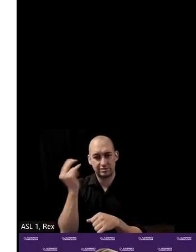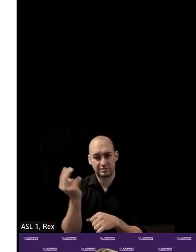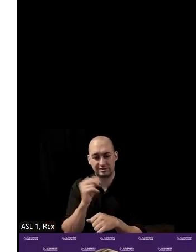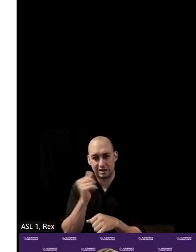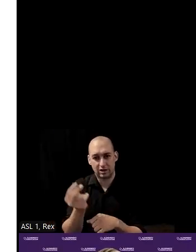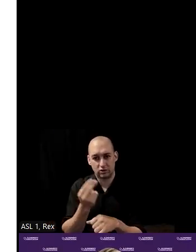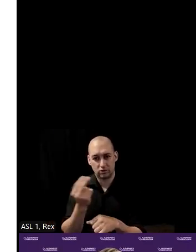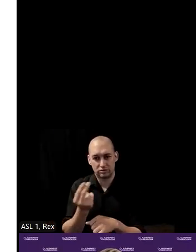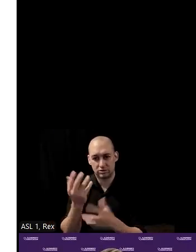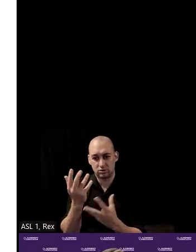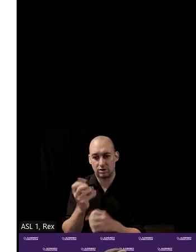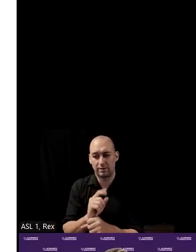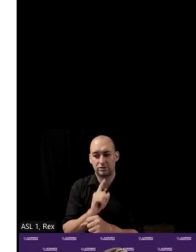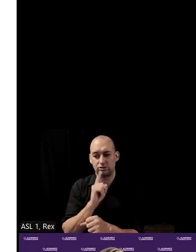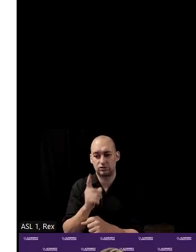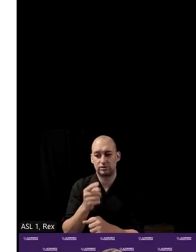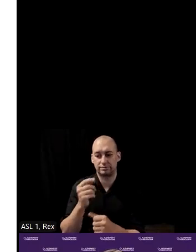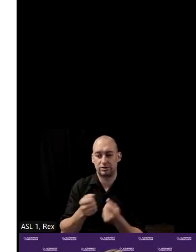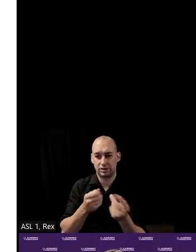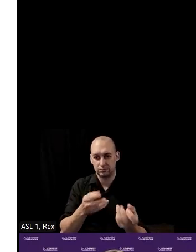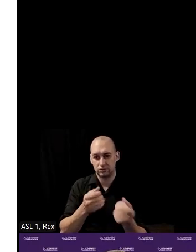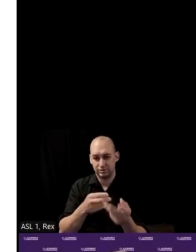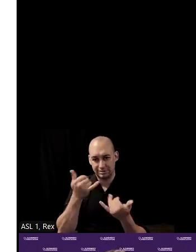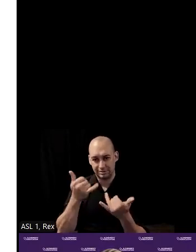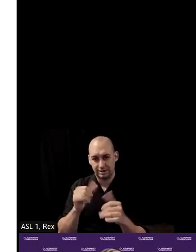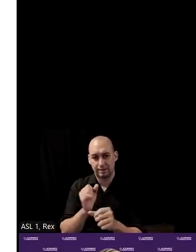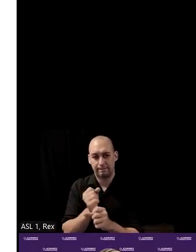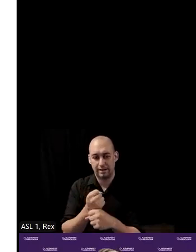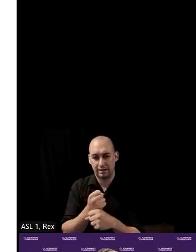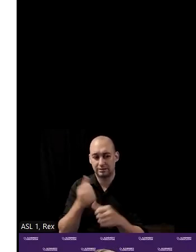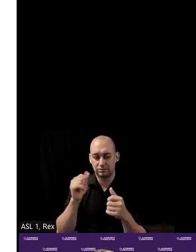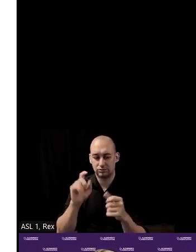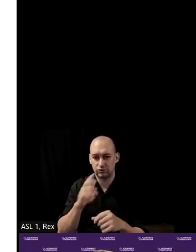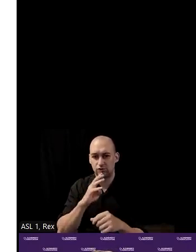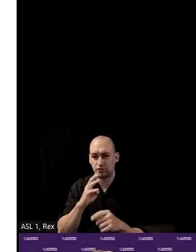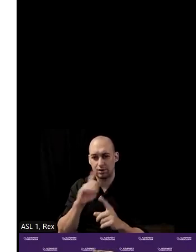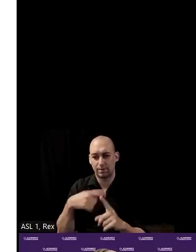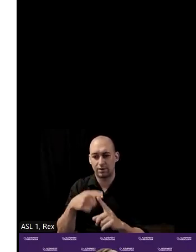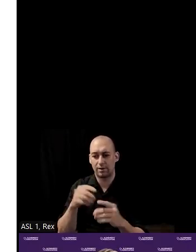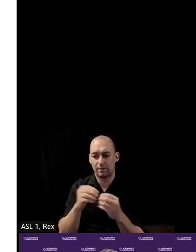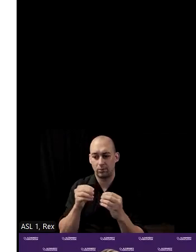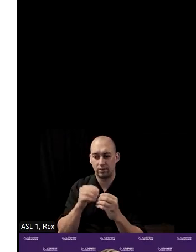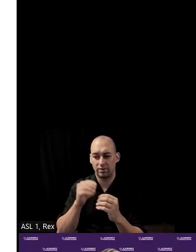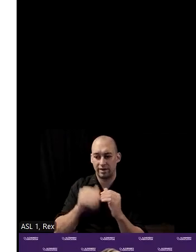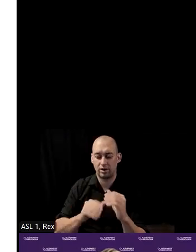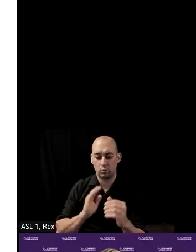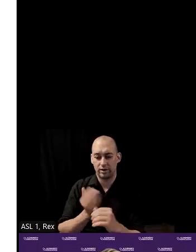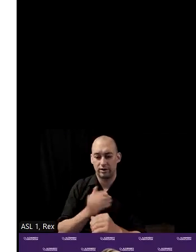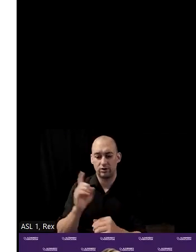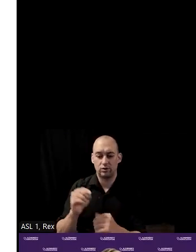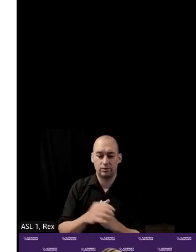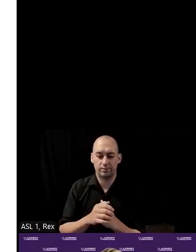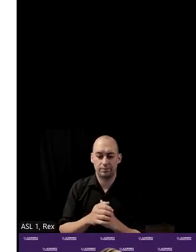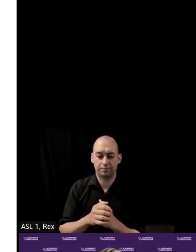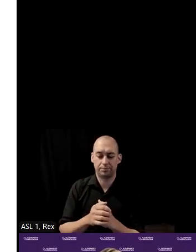make sure that contributions are still made, and we should be talking about this, I think, a lot more than we do. So those